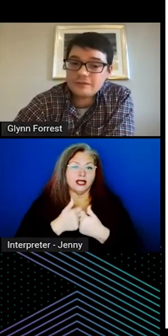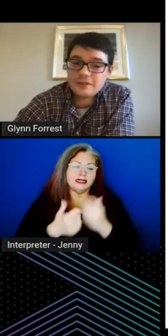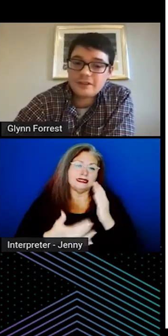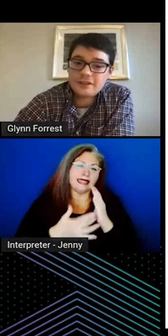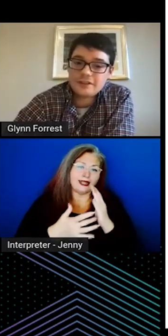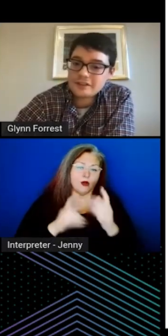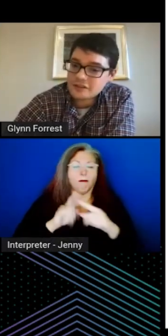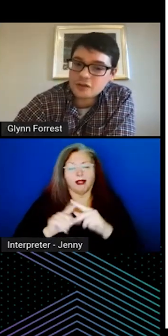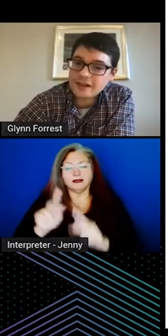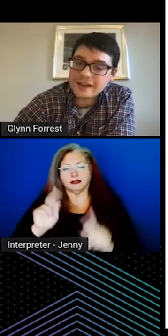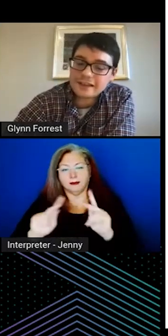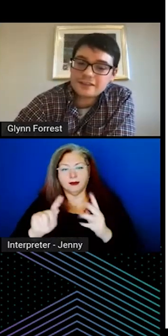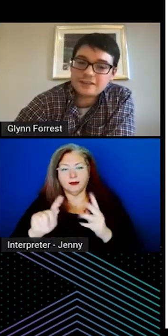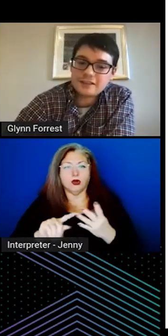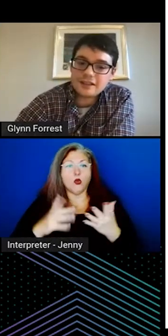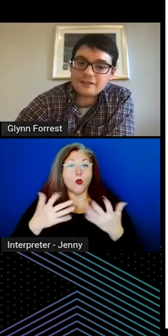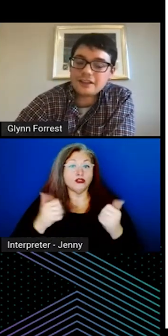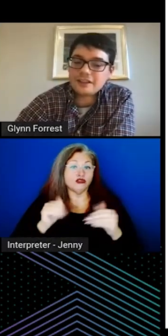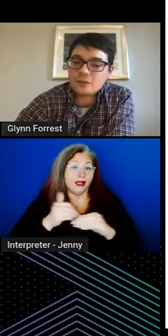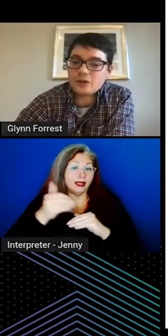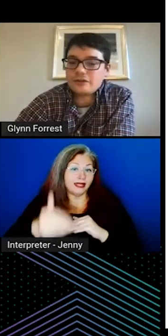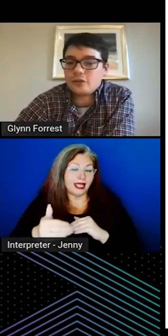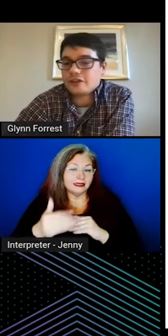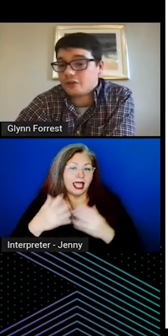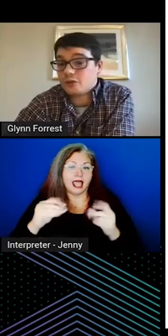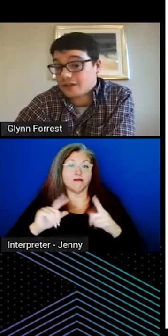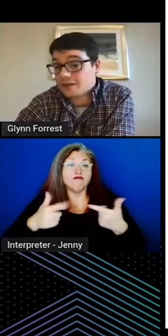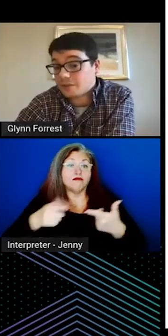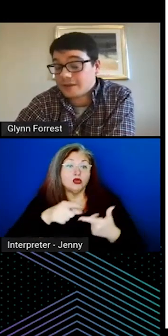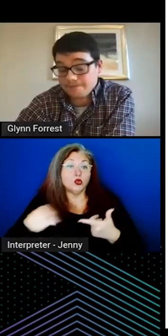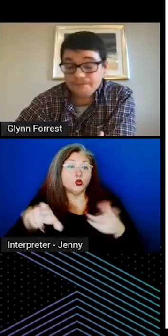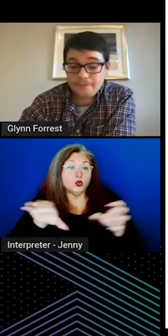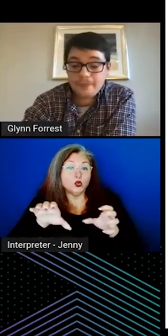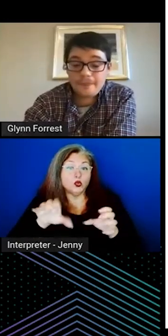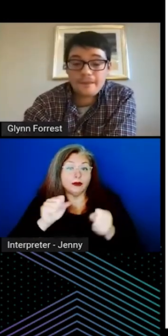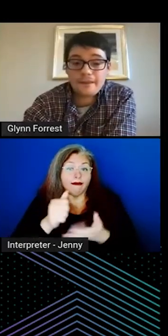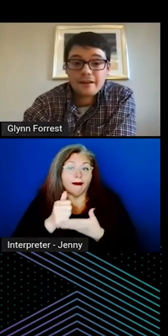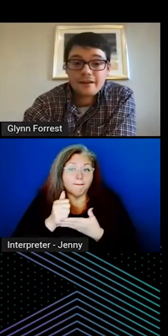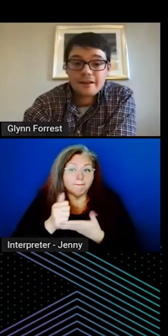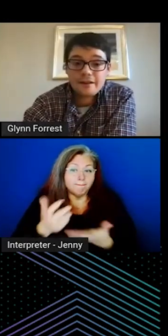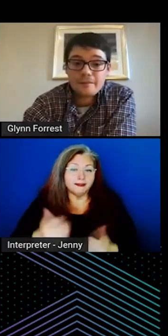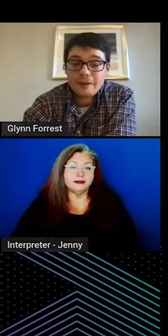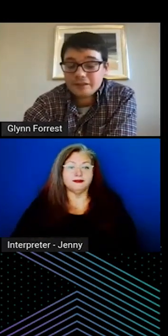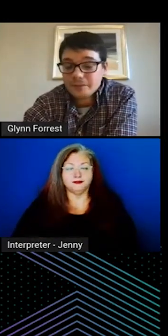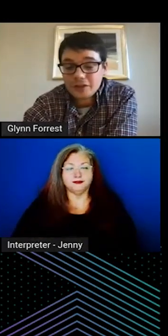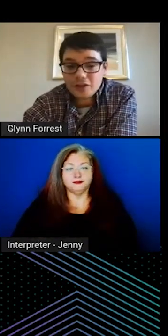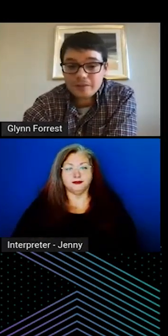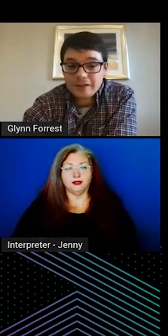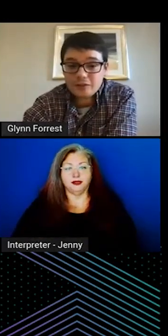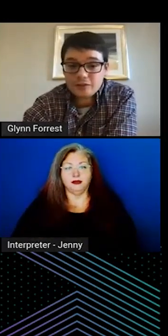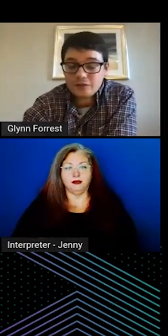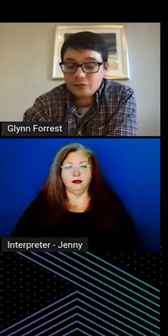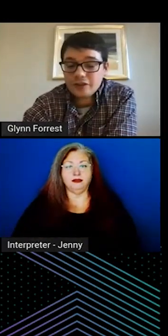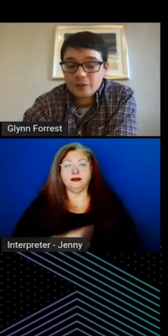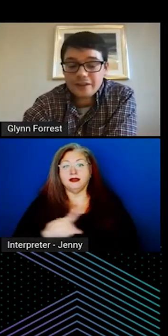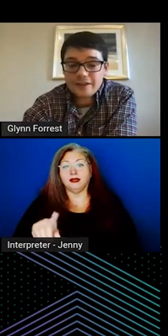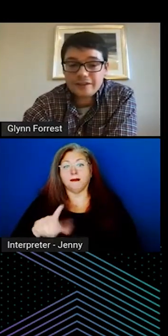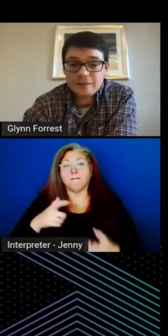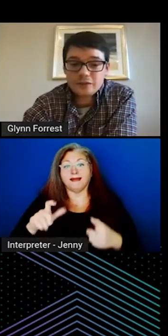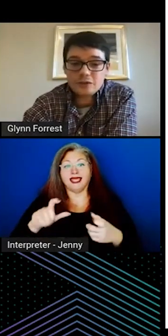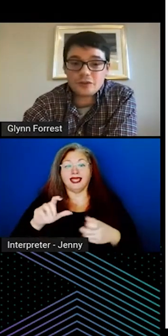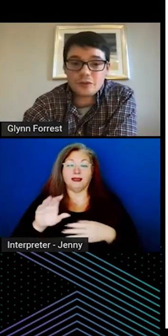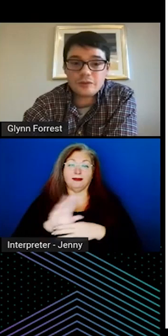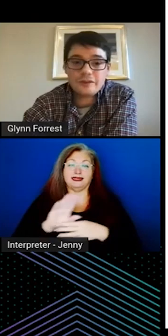people, things to try next, and finally what you can do to help me. Back to Big Corp Tales really